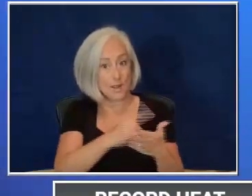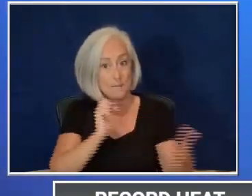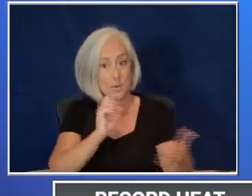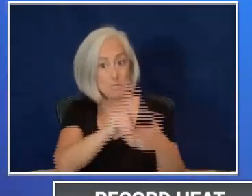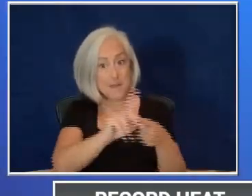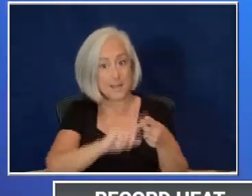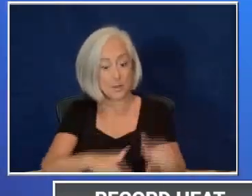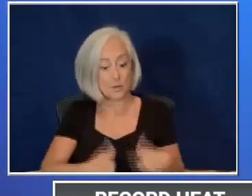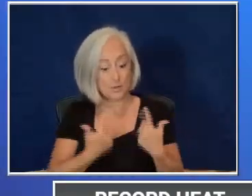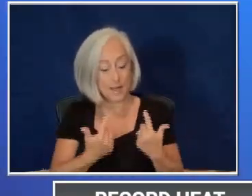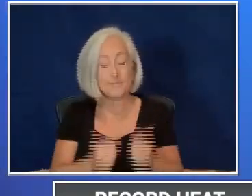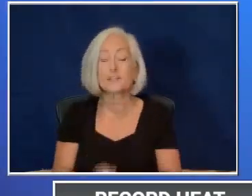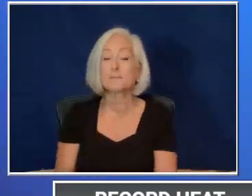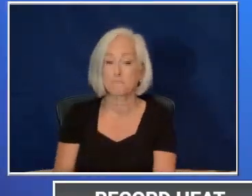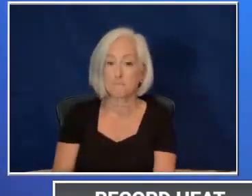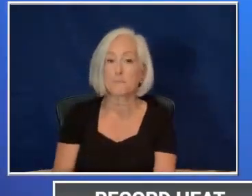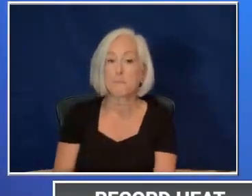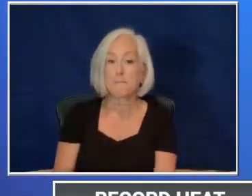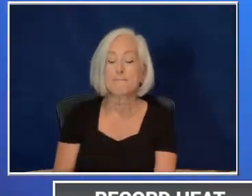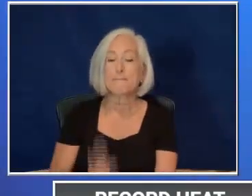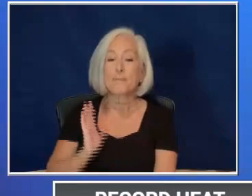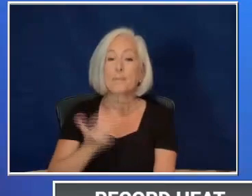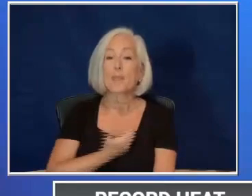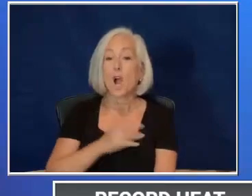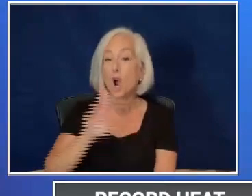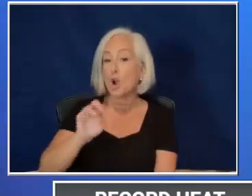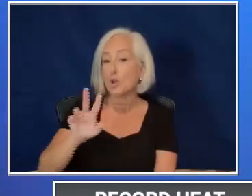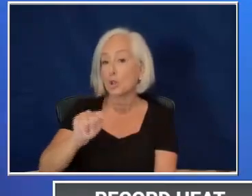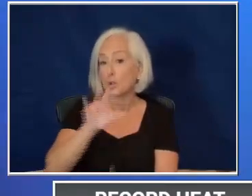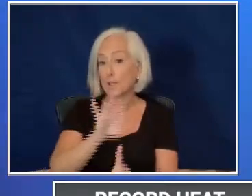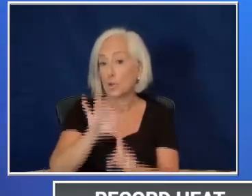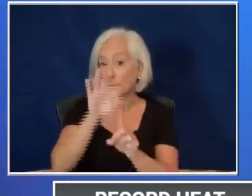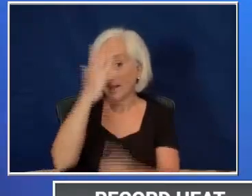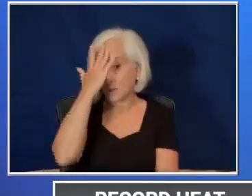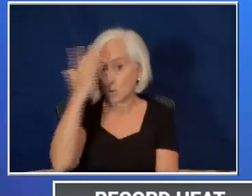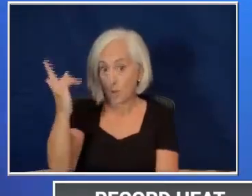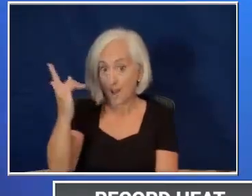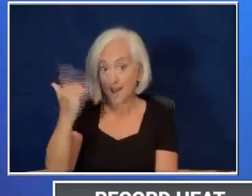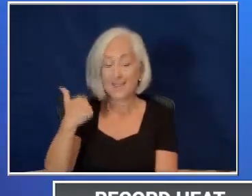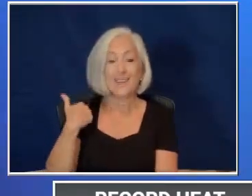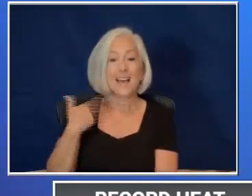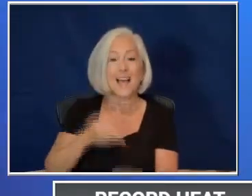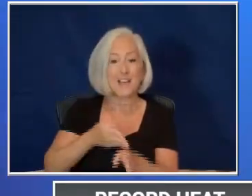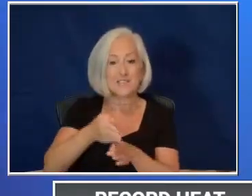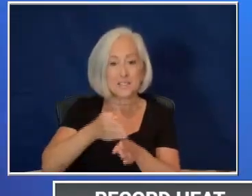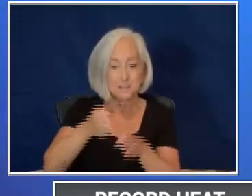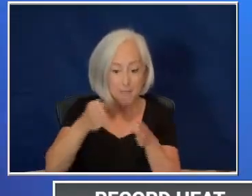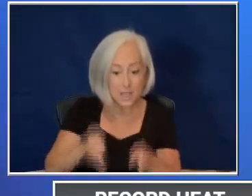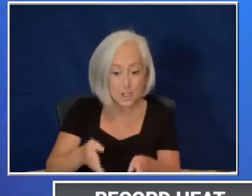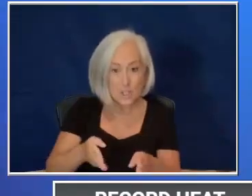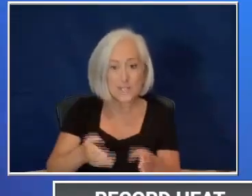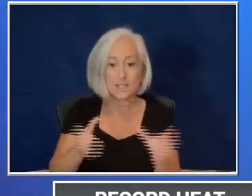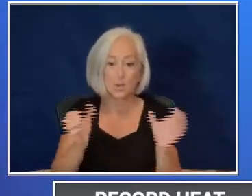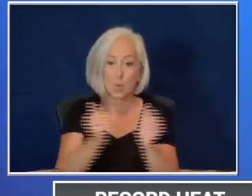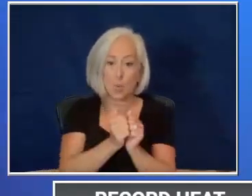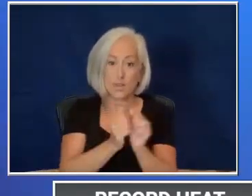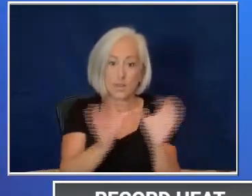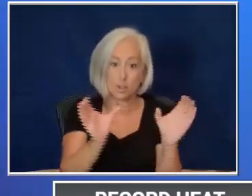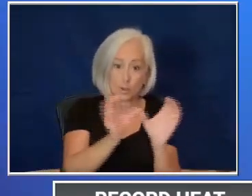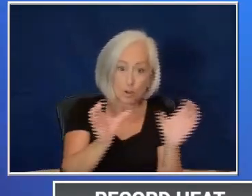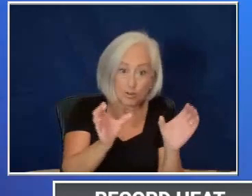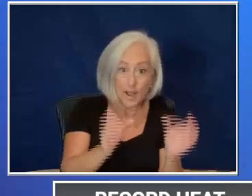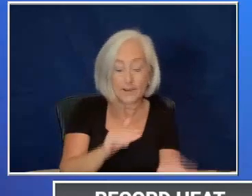our rehabilitation unit unique is that we have specialists that are certified, whether it's physicians, nurses, therapists, that